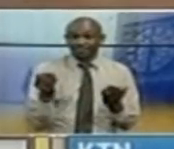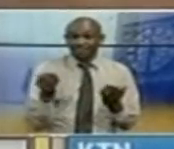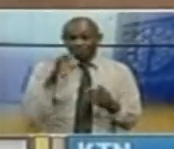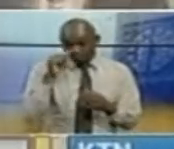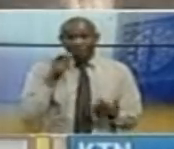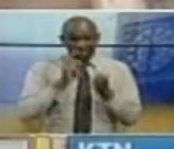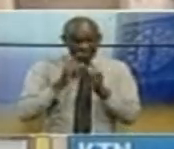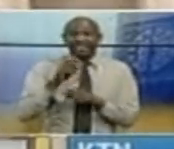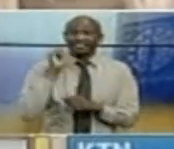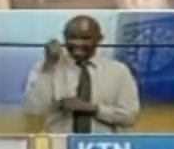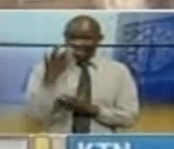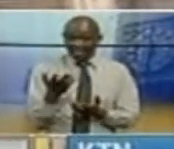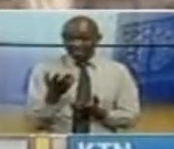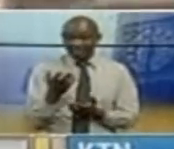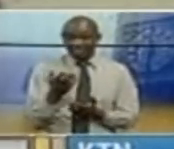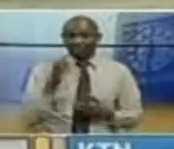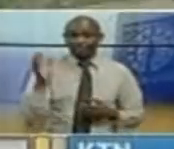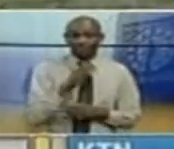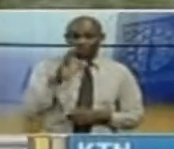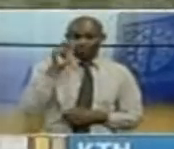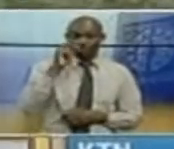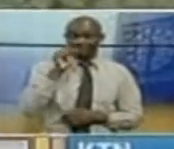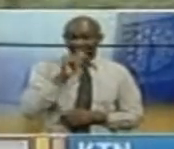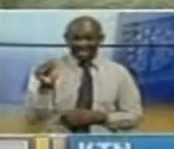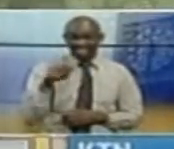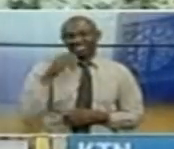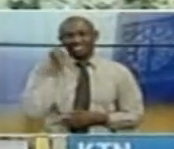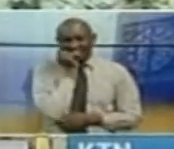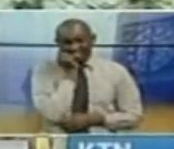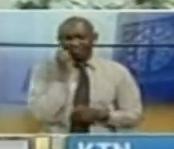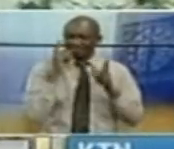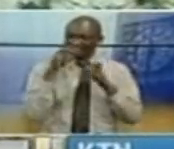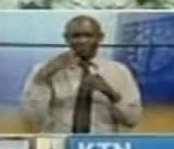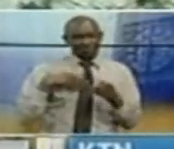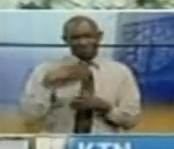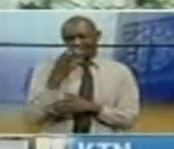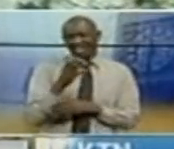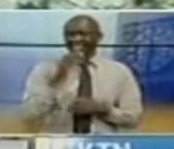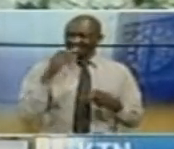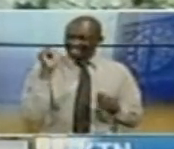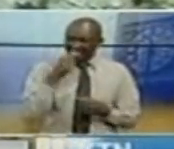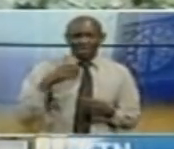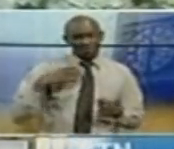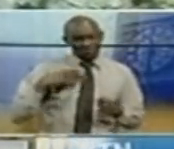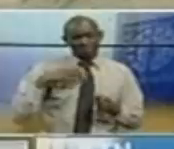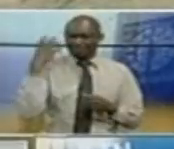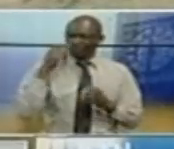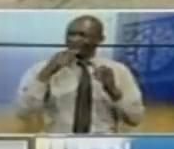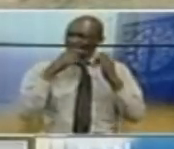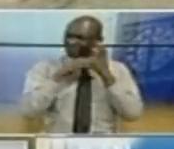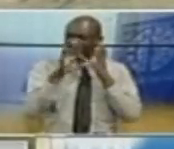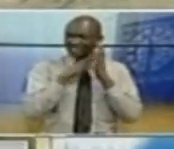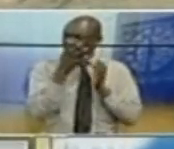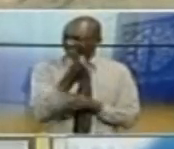from Athletic Kenya. Busa. The sad picture of the lifestyles that some Kenyan world-beating athletes now